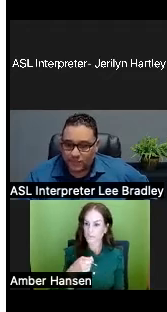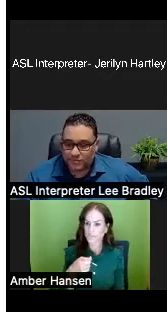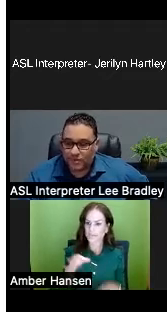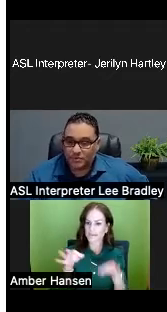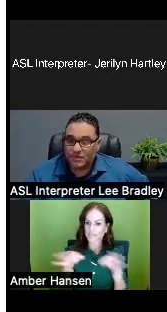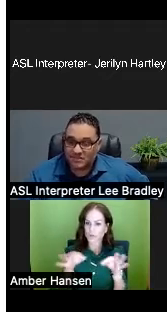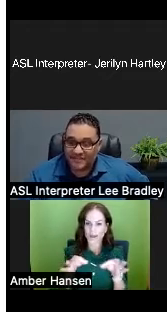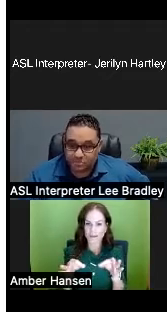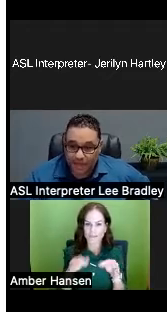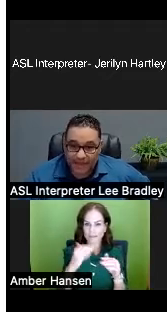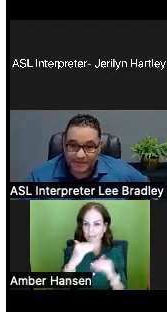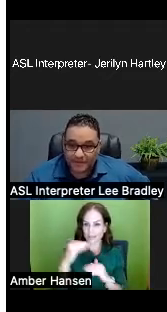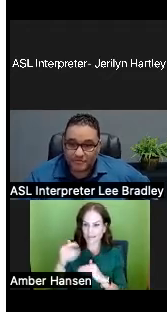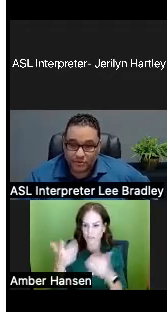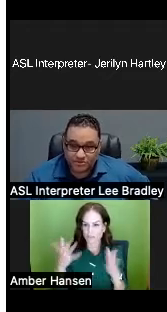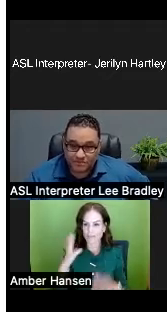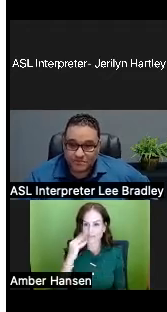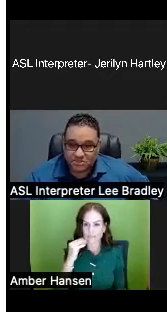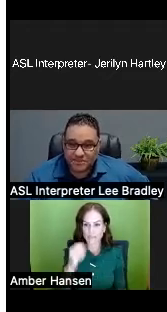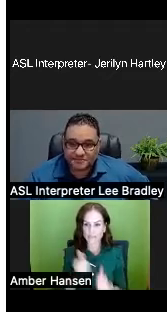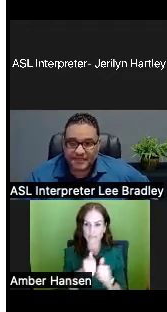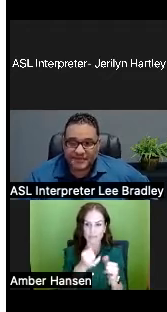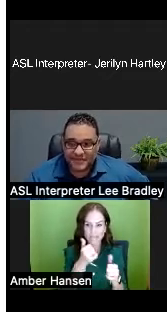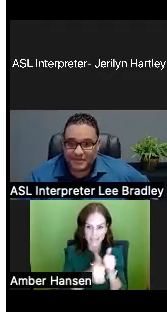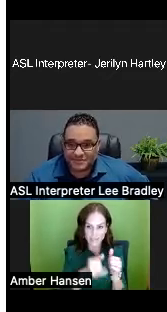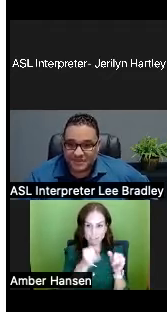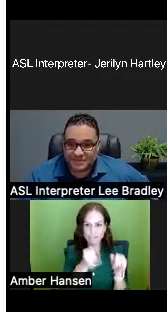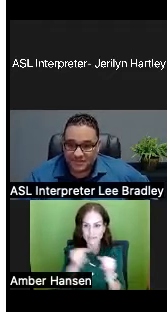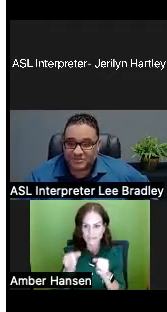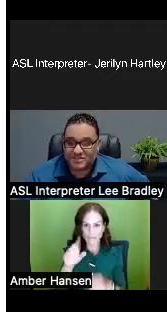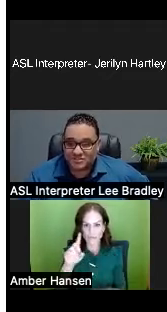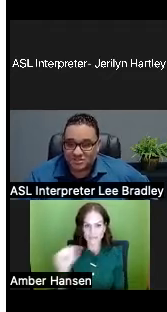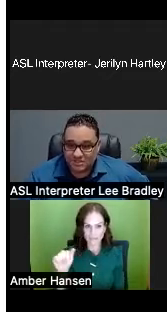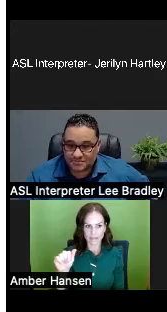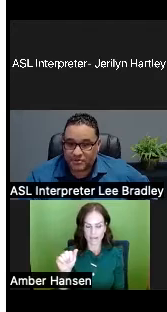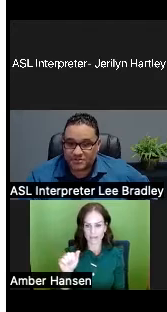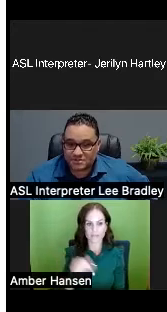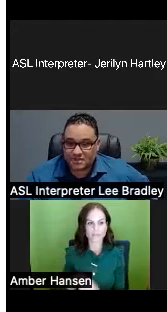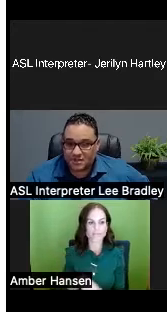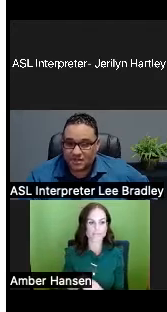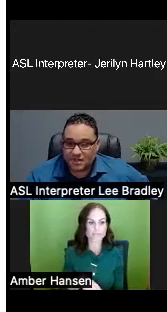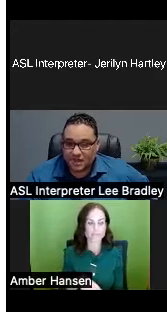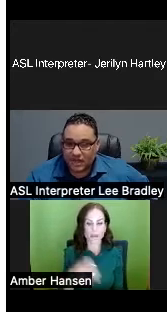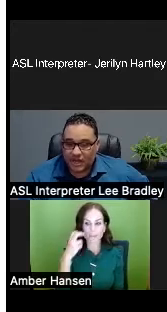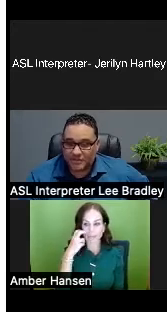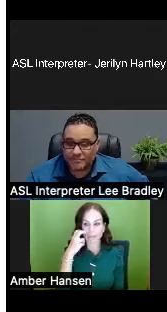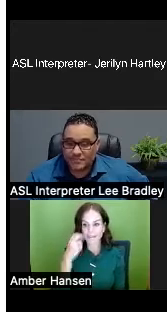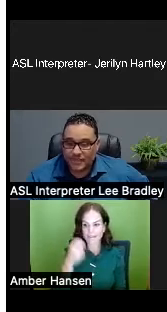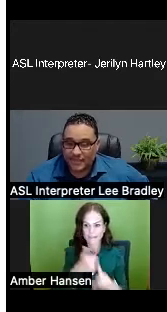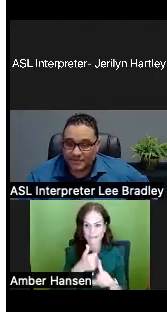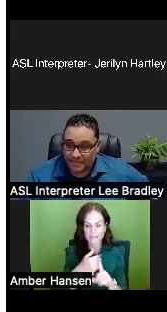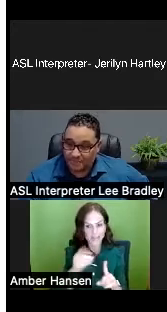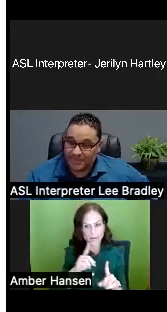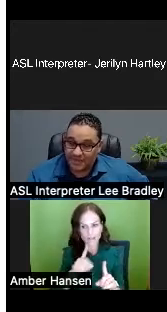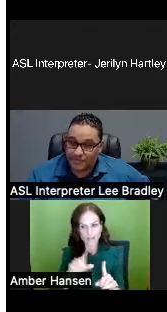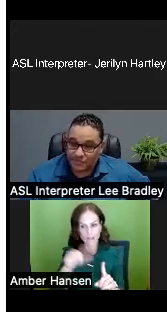a well-known deaf-blind person. She explained the limitations she experienced